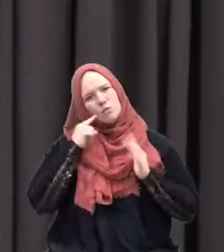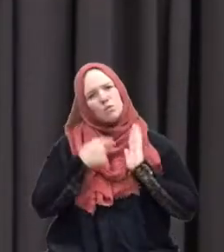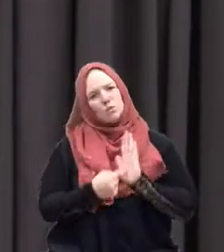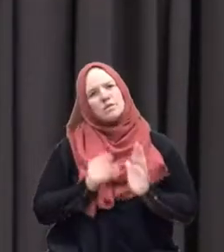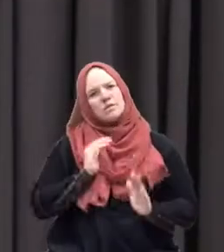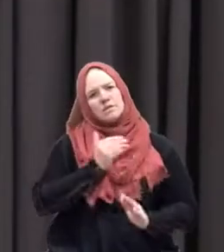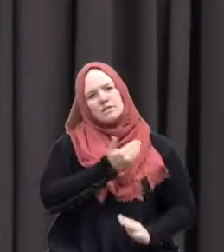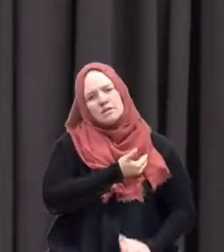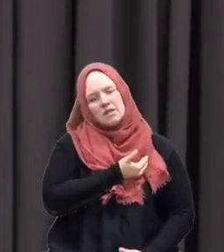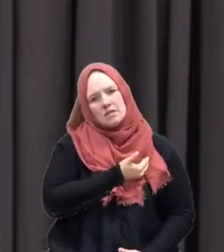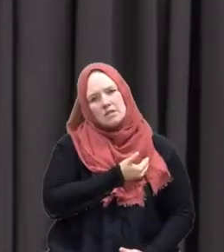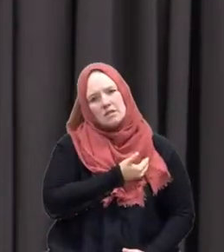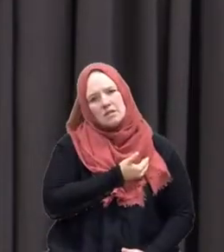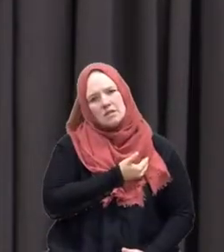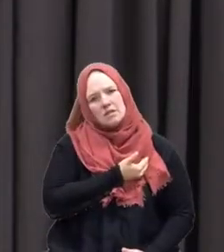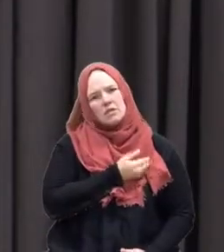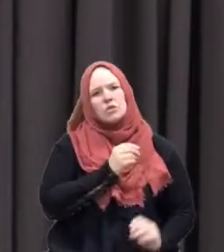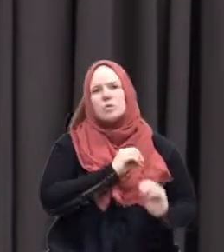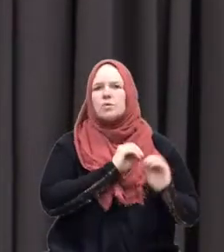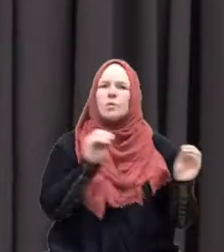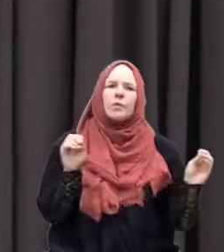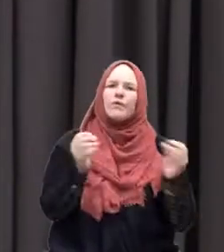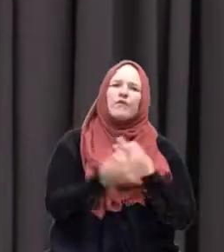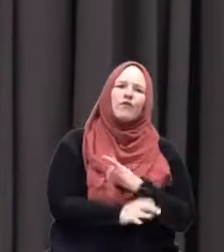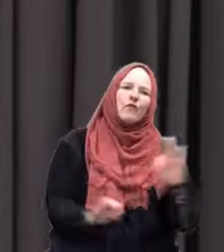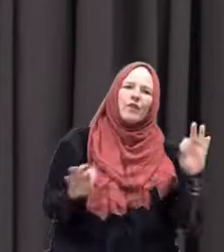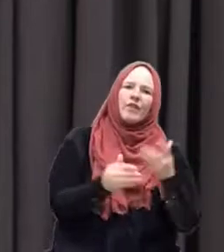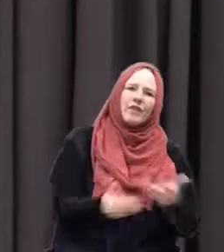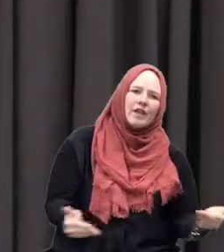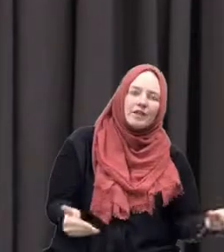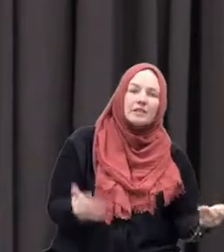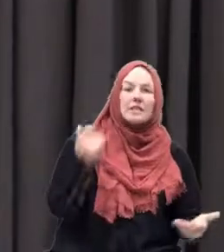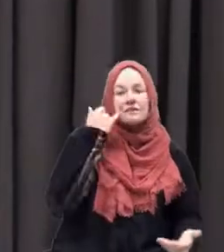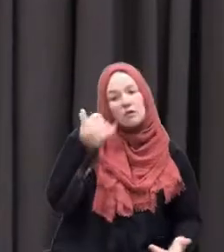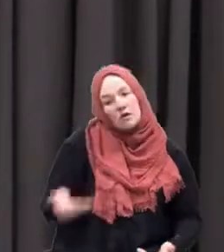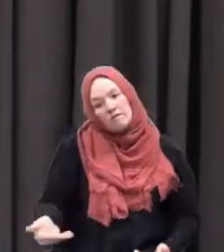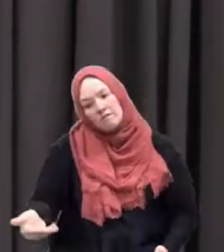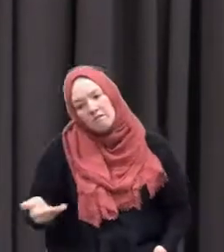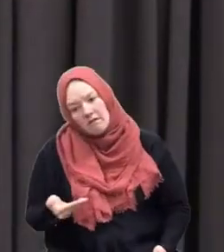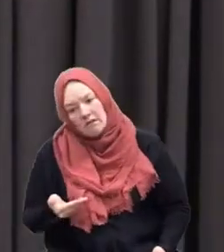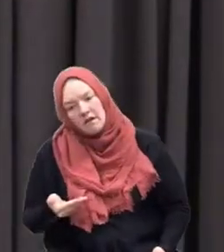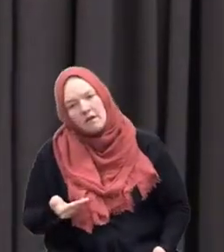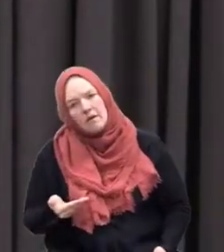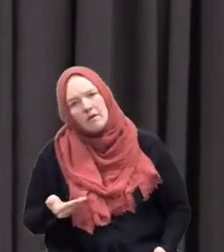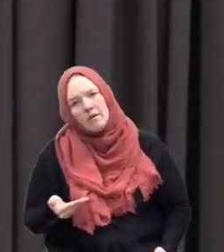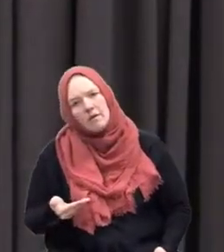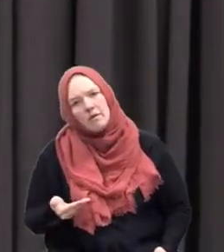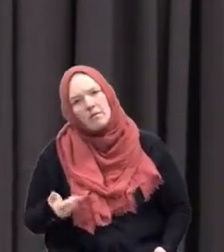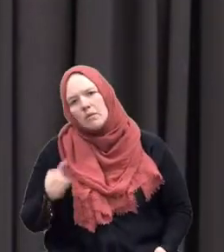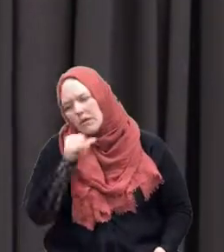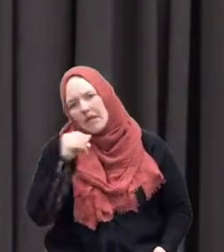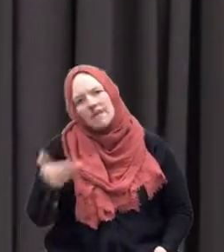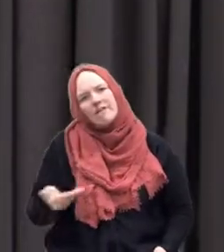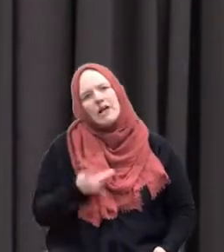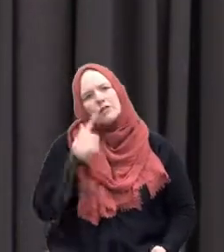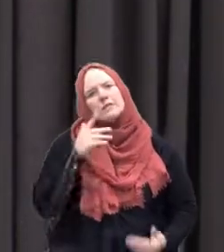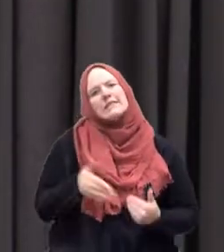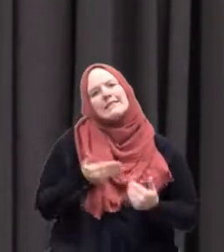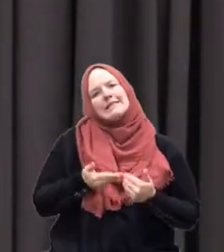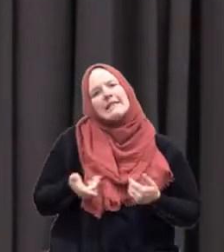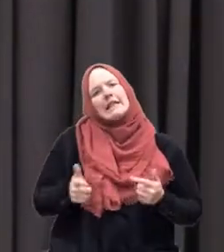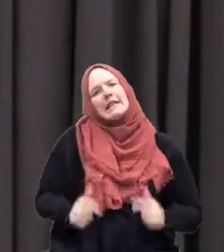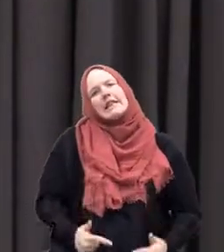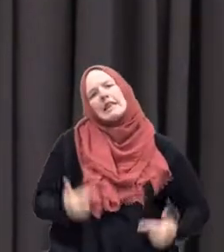teaches us that there is no free lunch. Only if you are invited. But we are not here invited to a free